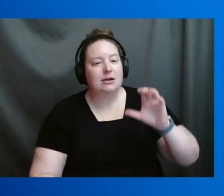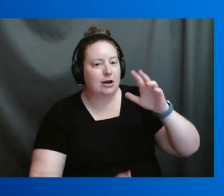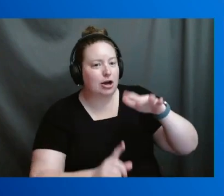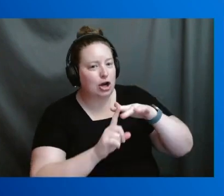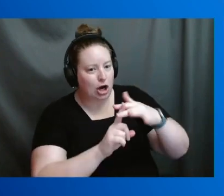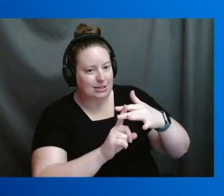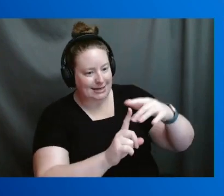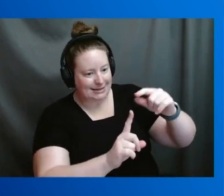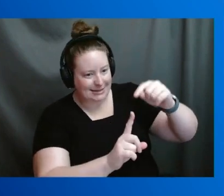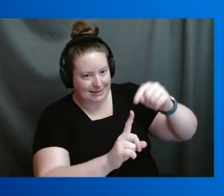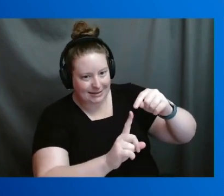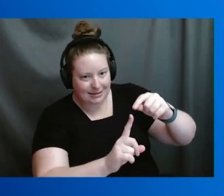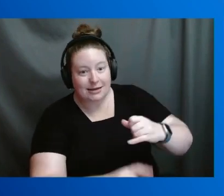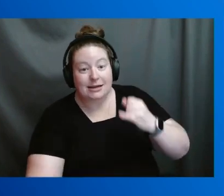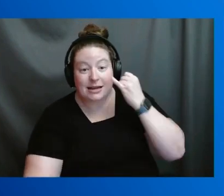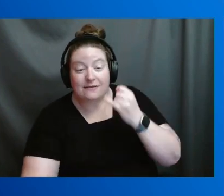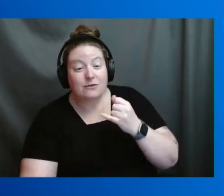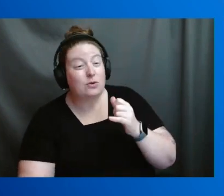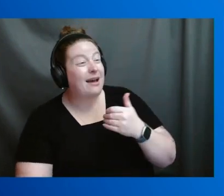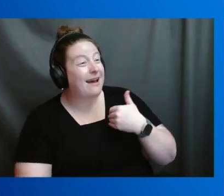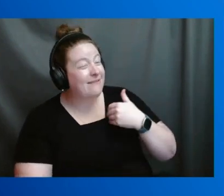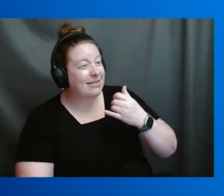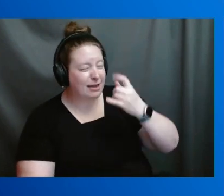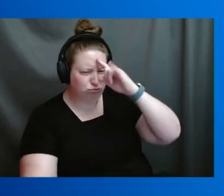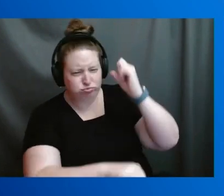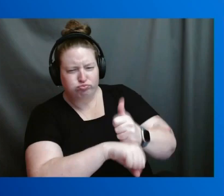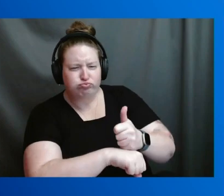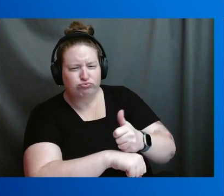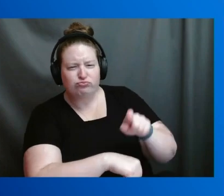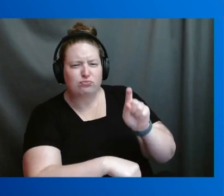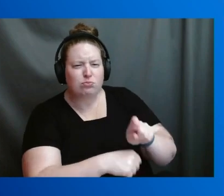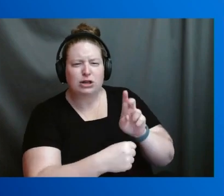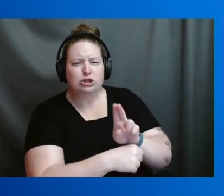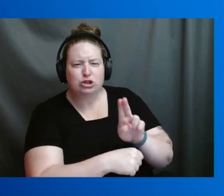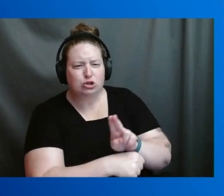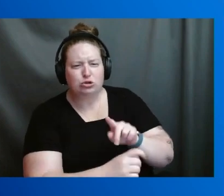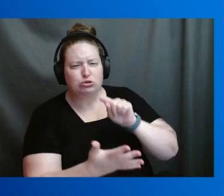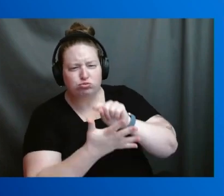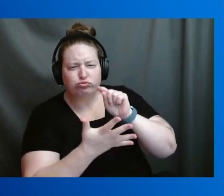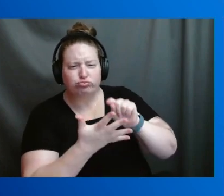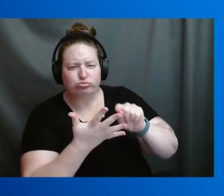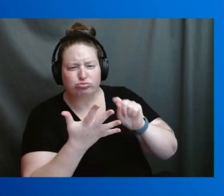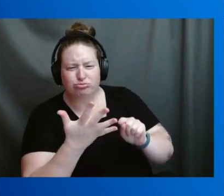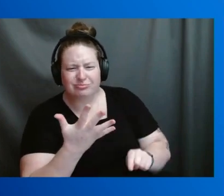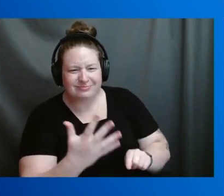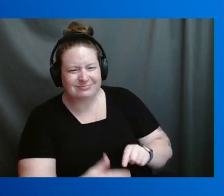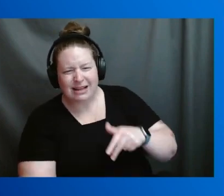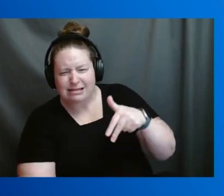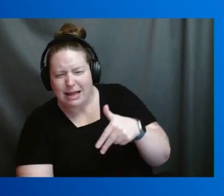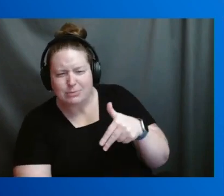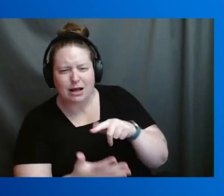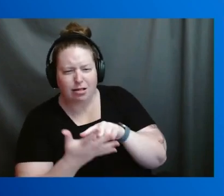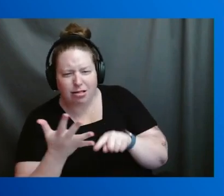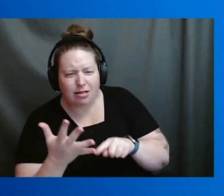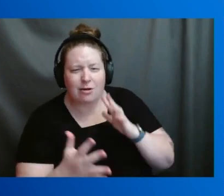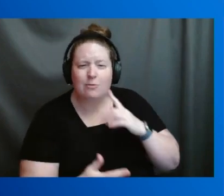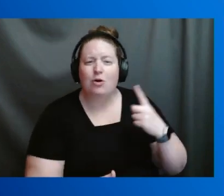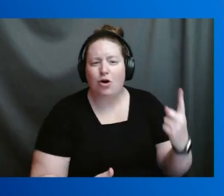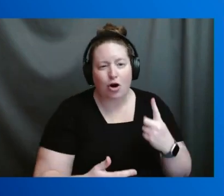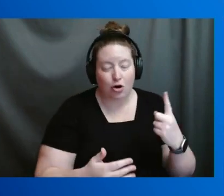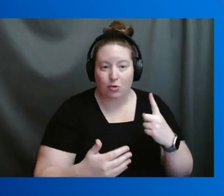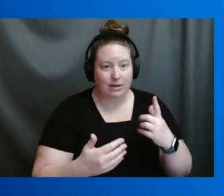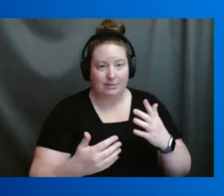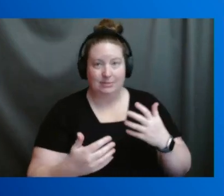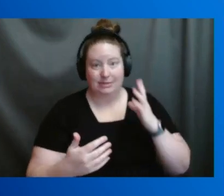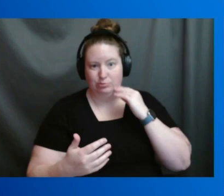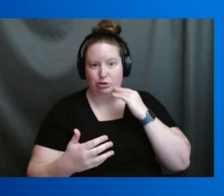I must use X, Y, Z, whatever it is, be it Lambda, containers, or otherwise, you will always run into a challenge at some point when the world around you shifts, right?